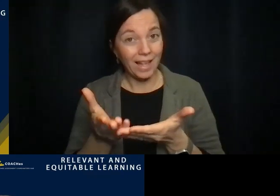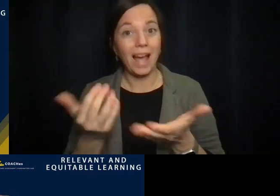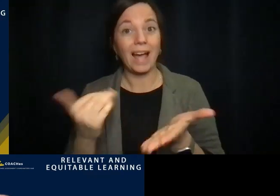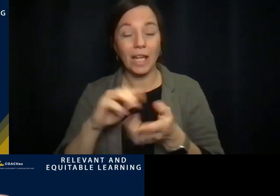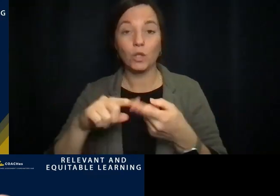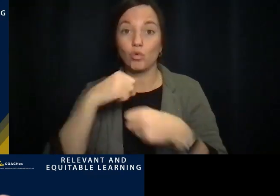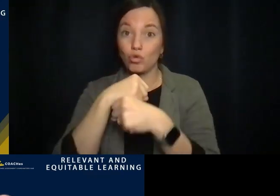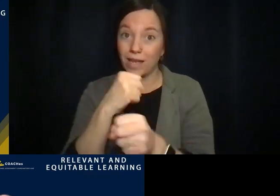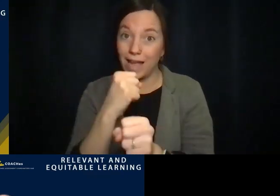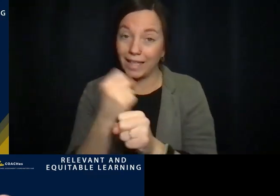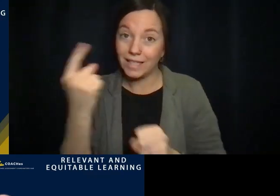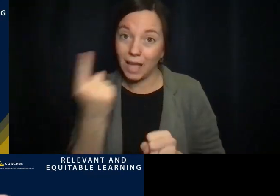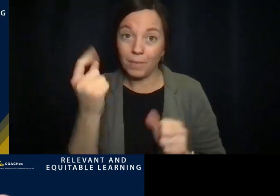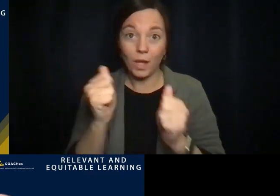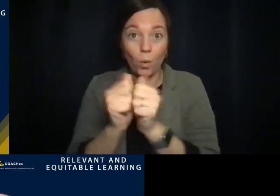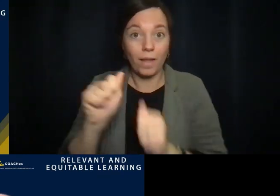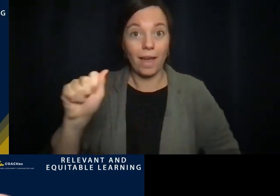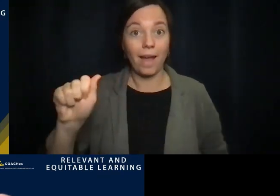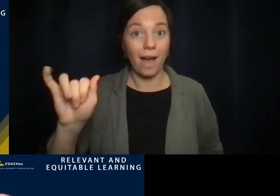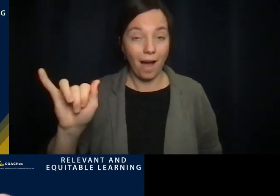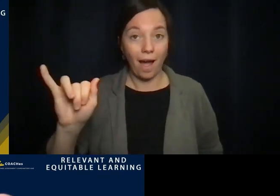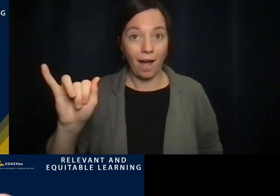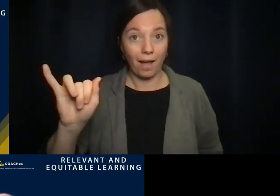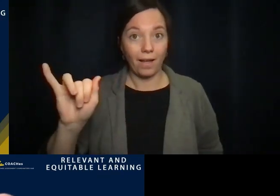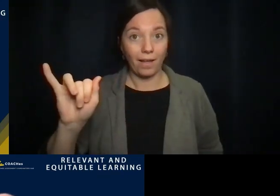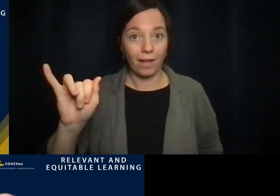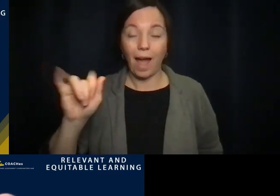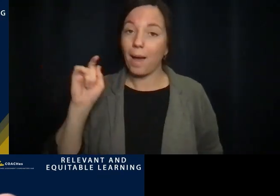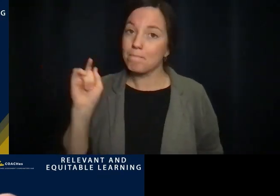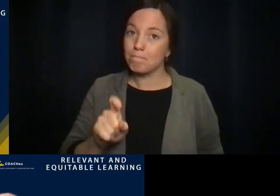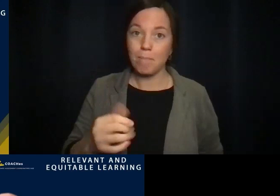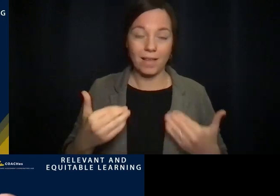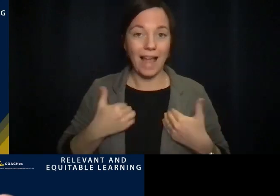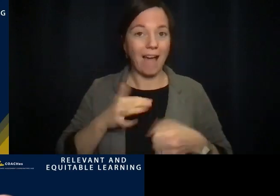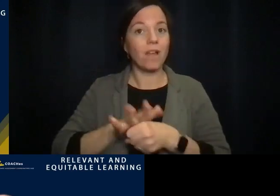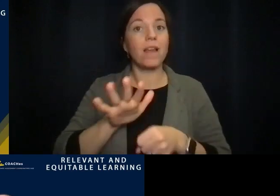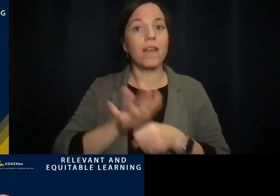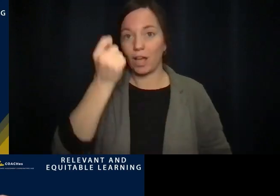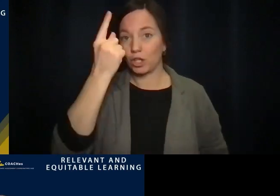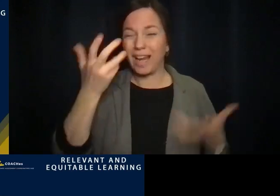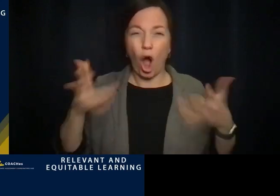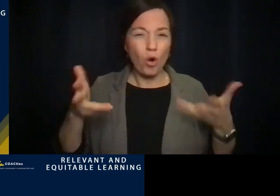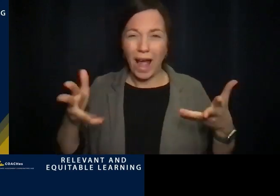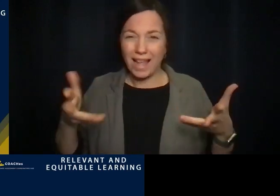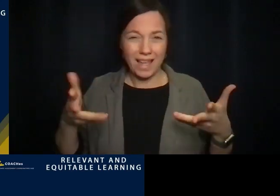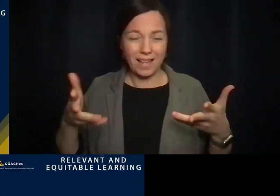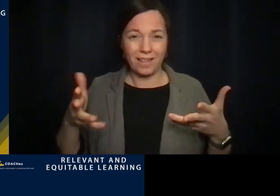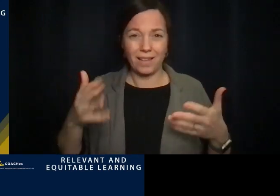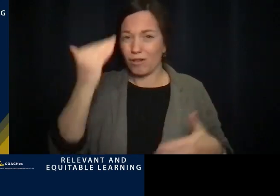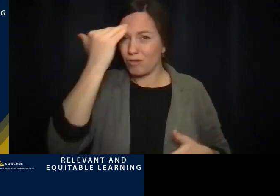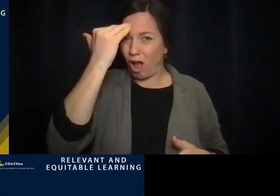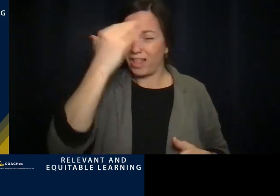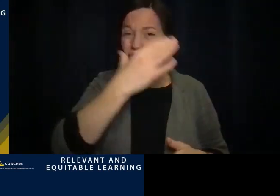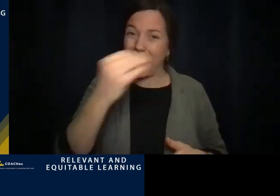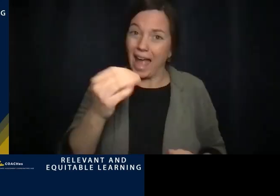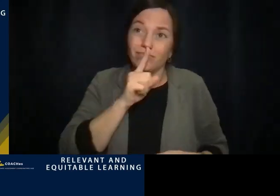something with AI, I have to have enough understanding, knowledge, and really